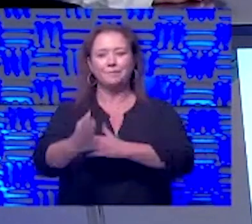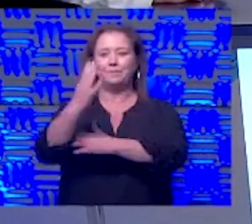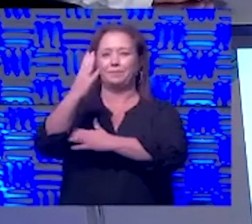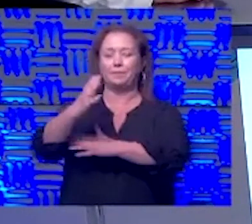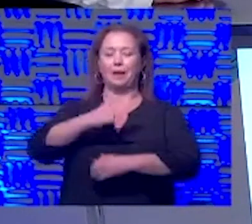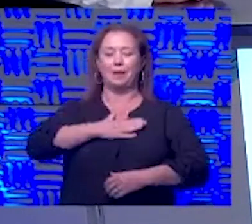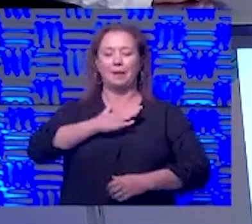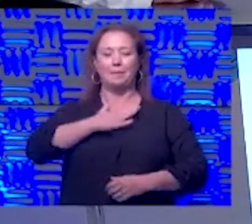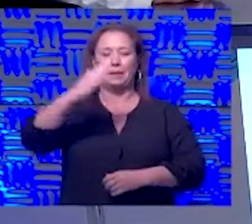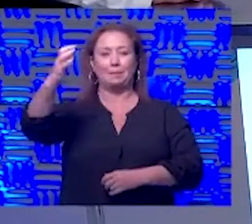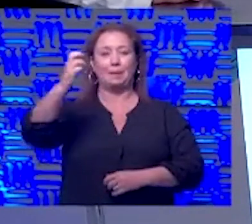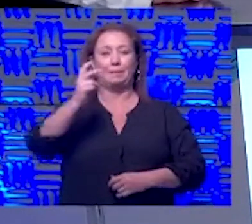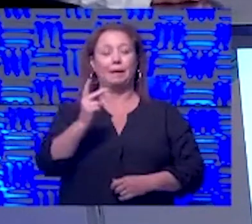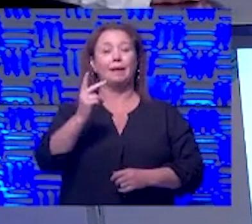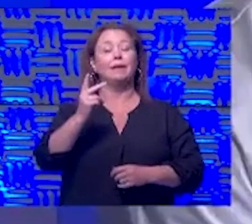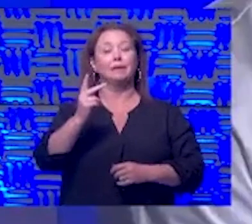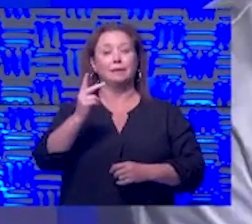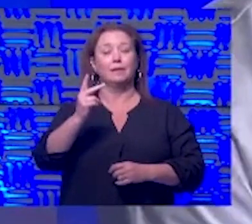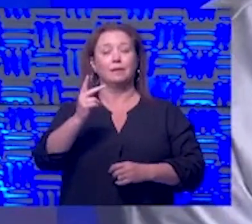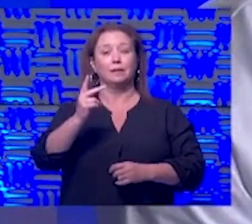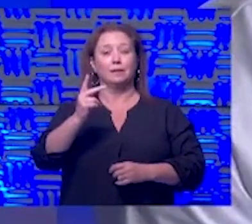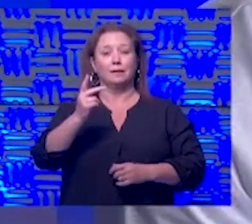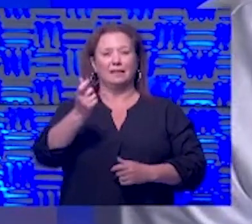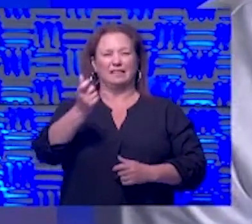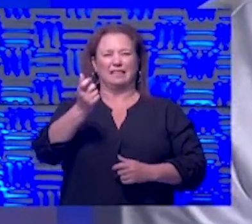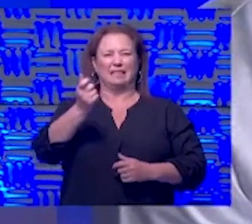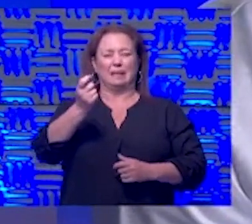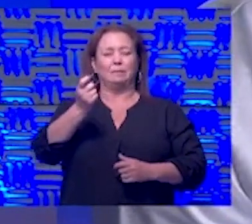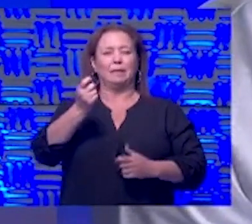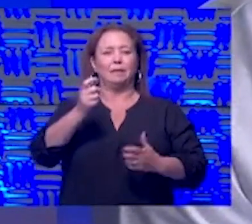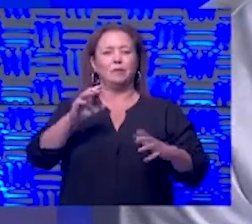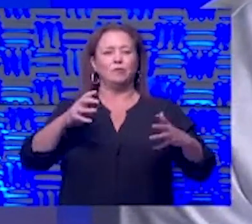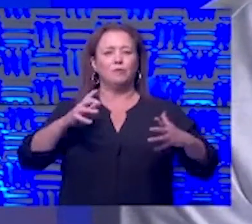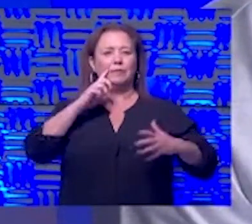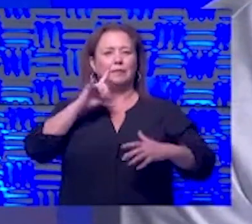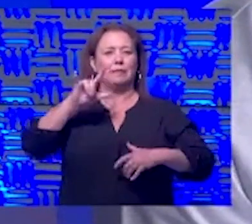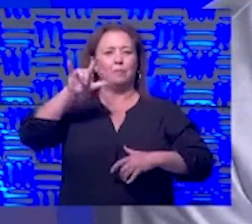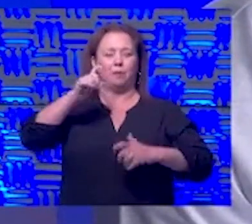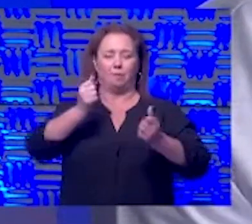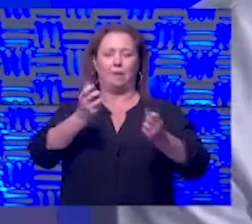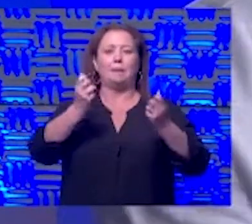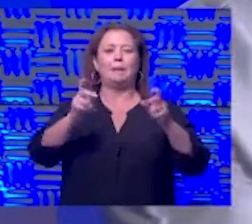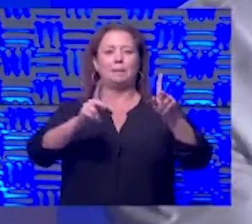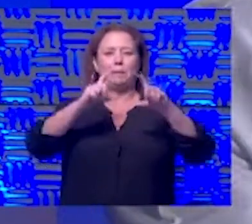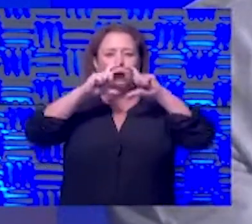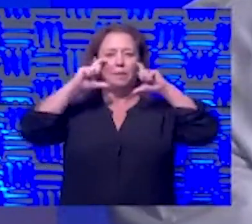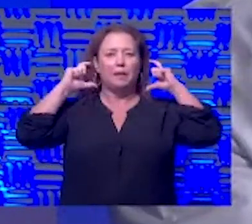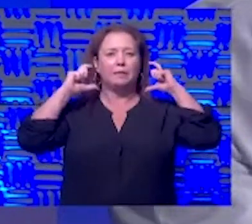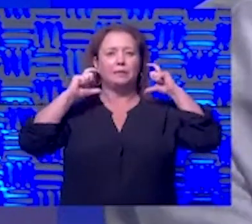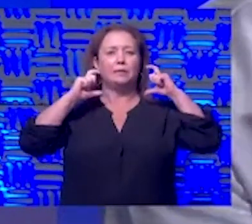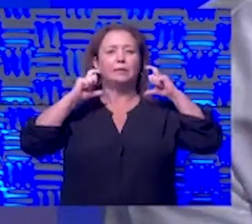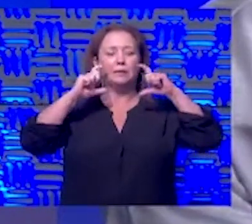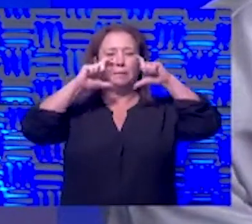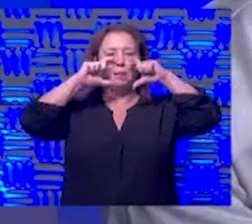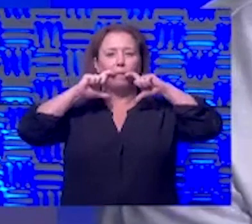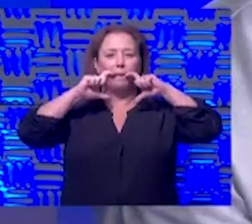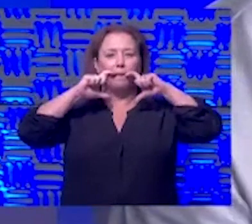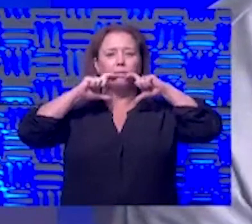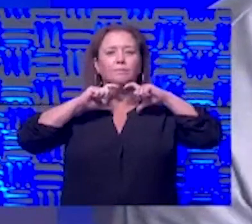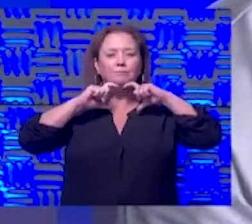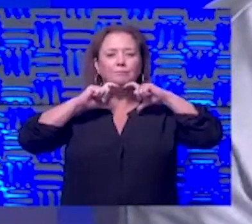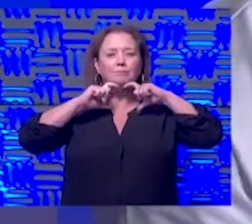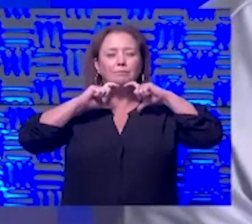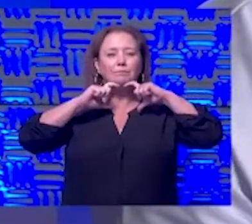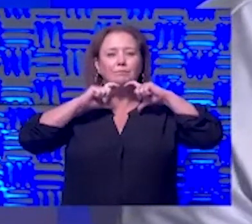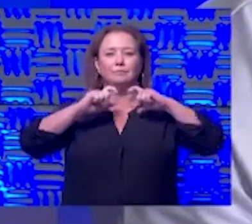I'm glad to be back. It was a little harrowing in the airports. A lot of people wearing masks. Some of them were down below their nose and below their